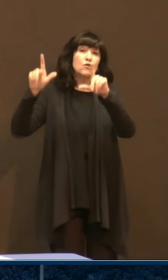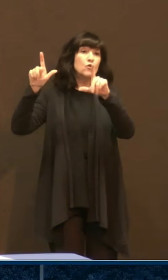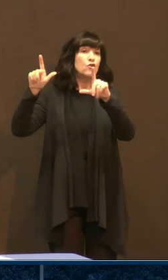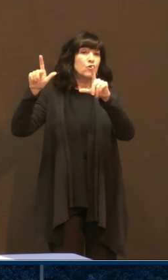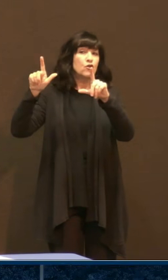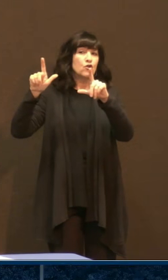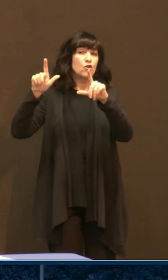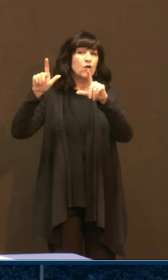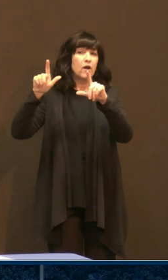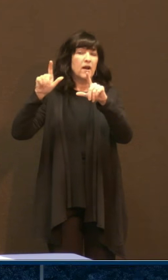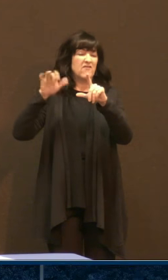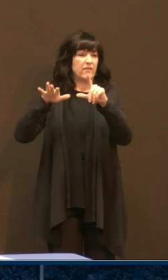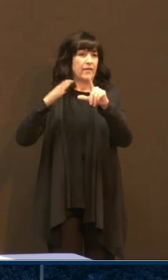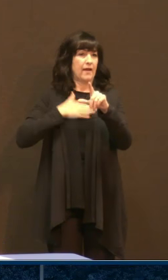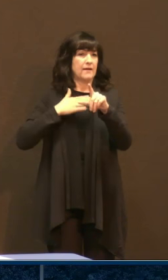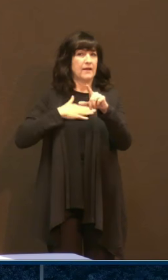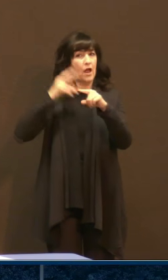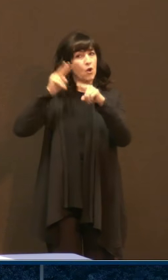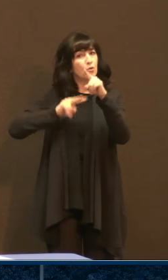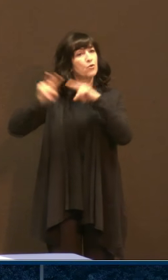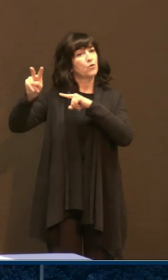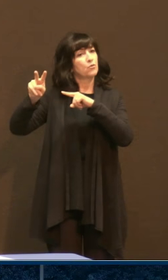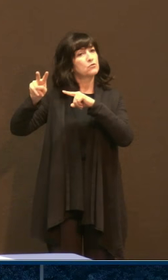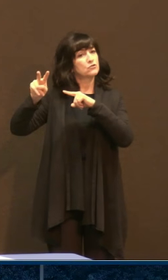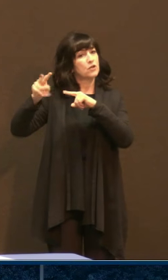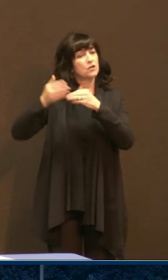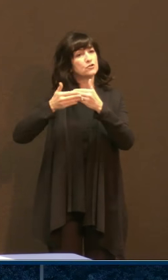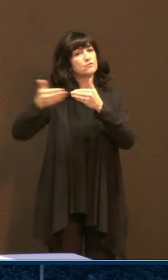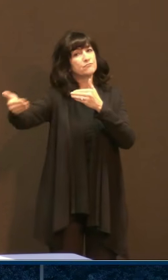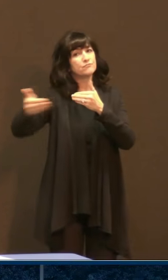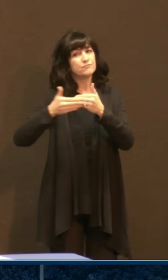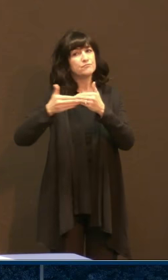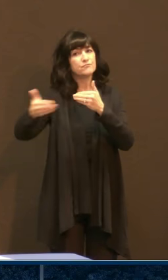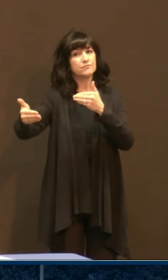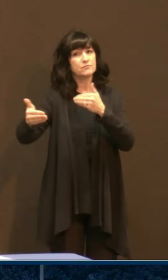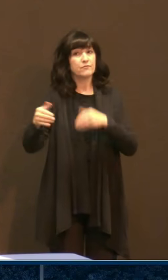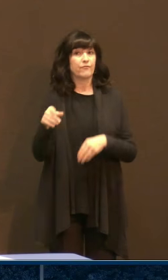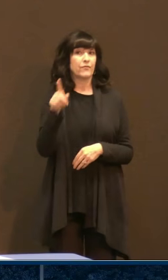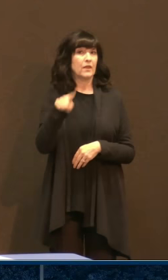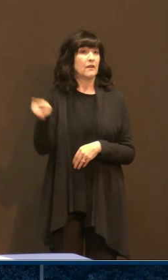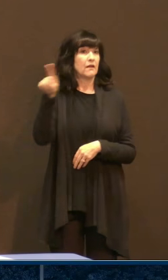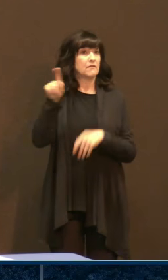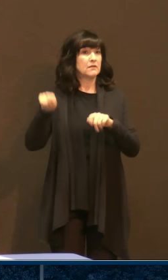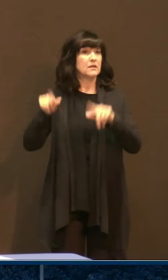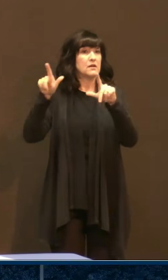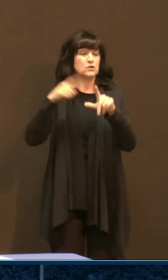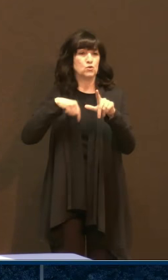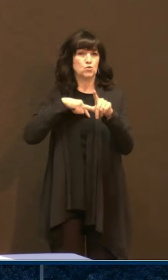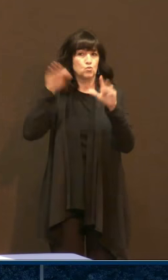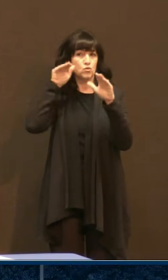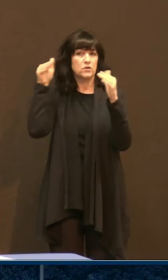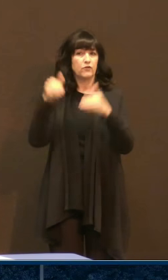here's the one that really we'll start to focus on more and more, and that is the day-to-day count. And if you